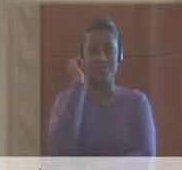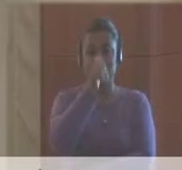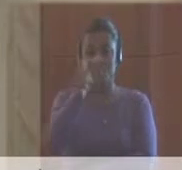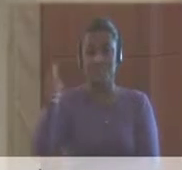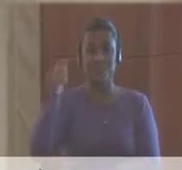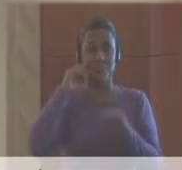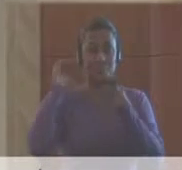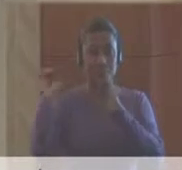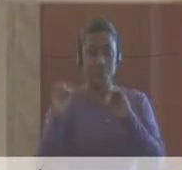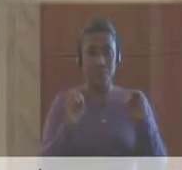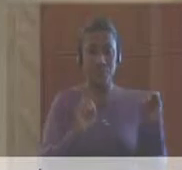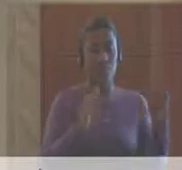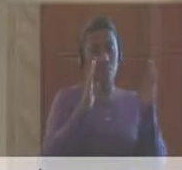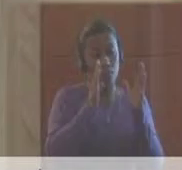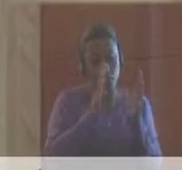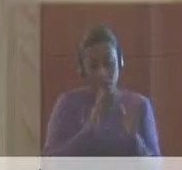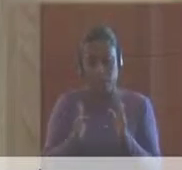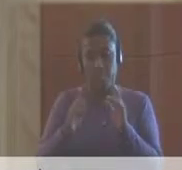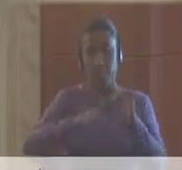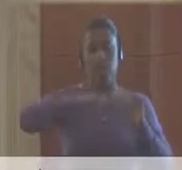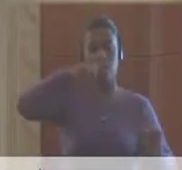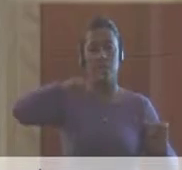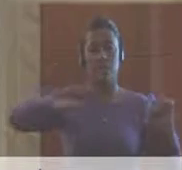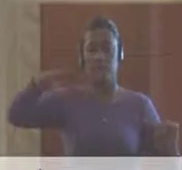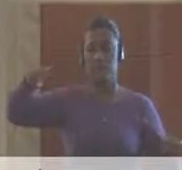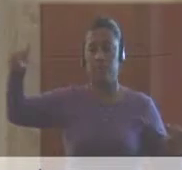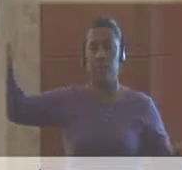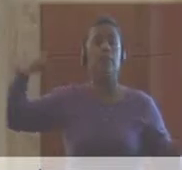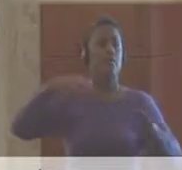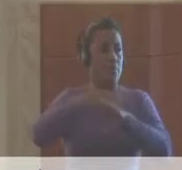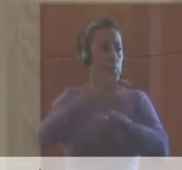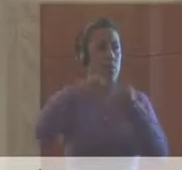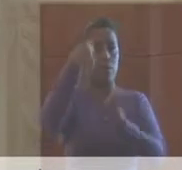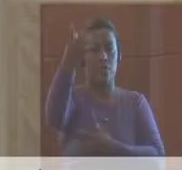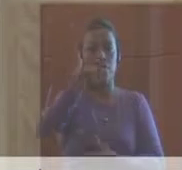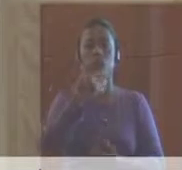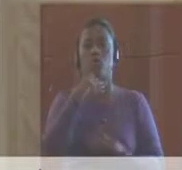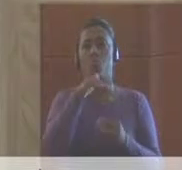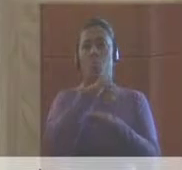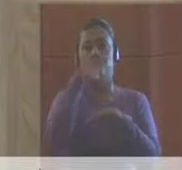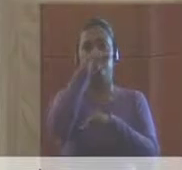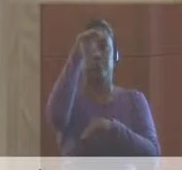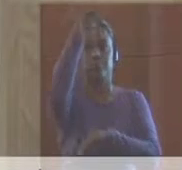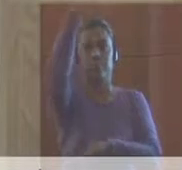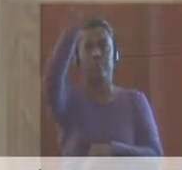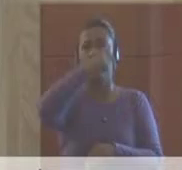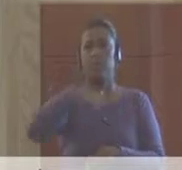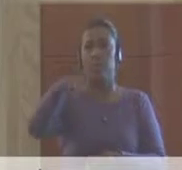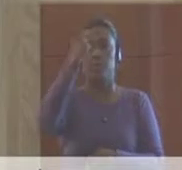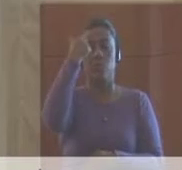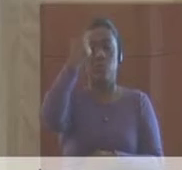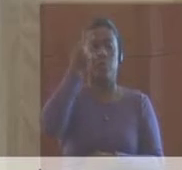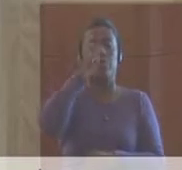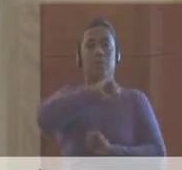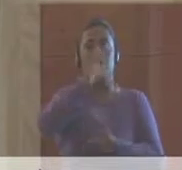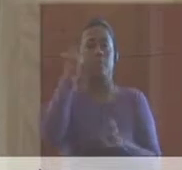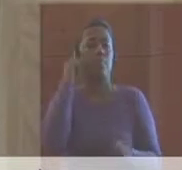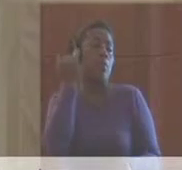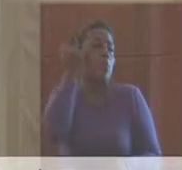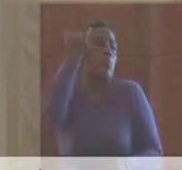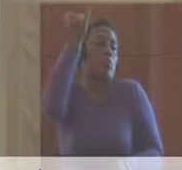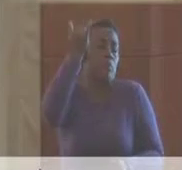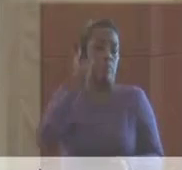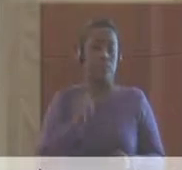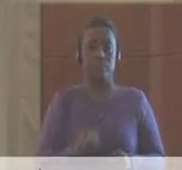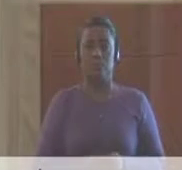this sense. So you can see that they have been organized by several indicators that will be explained later. But just to give